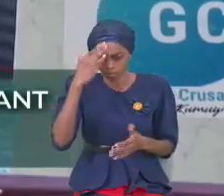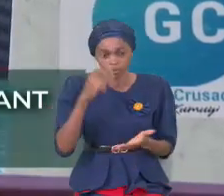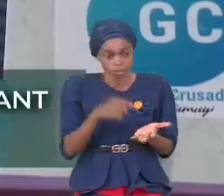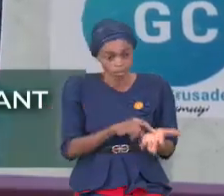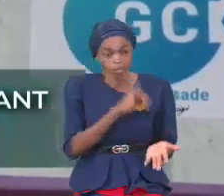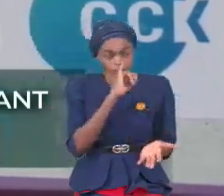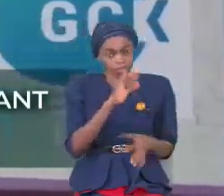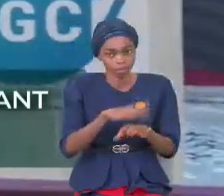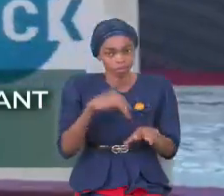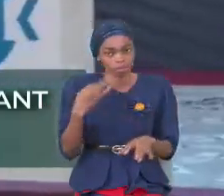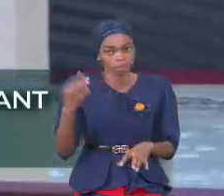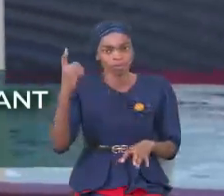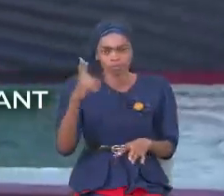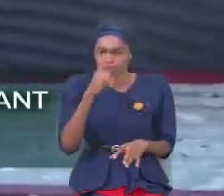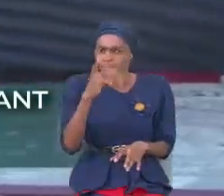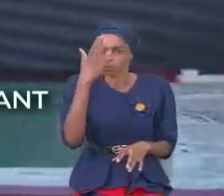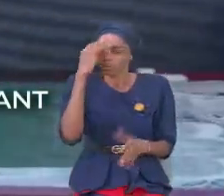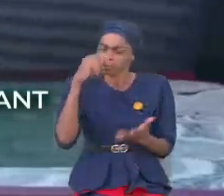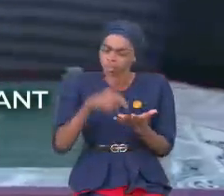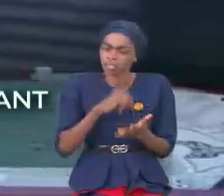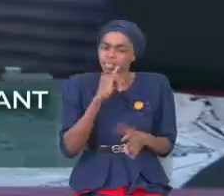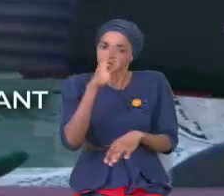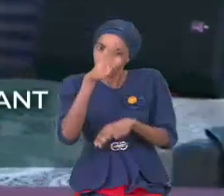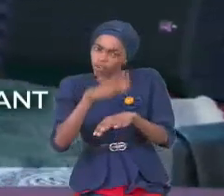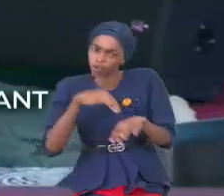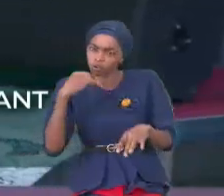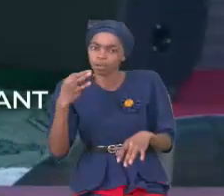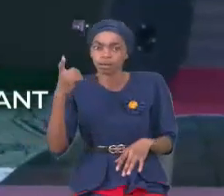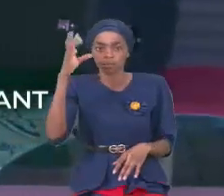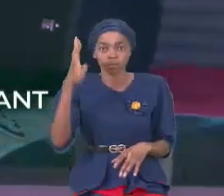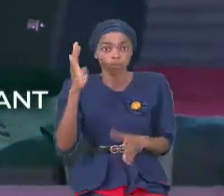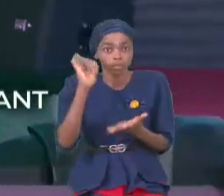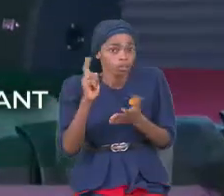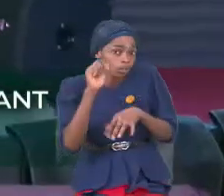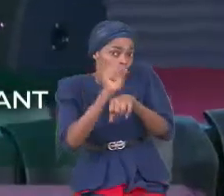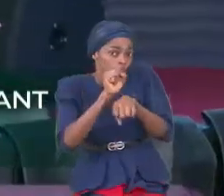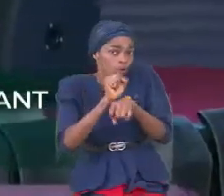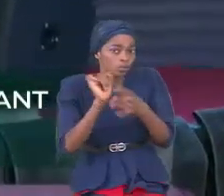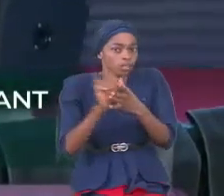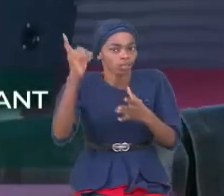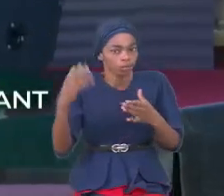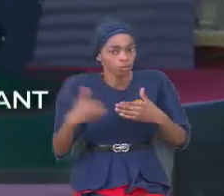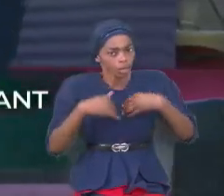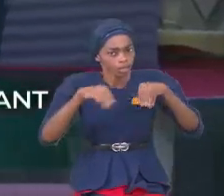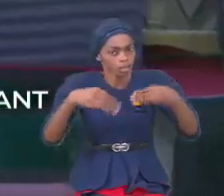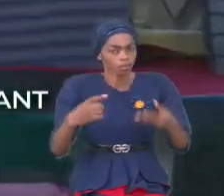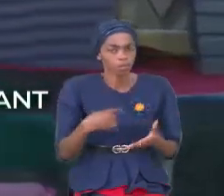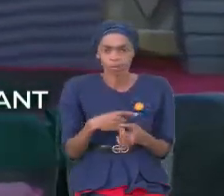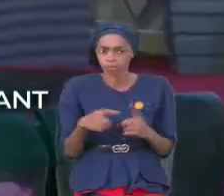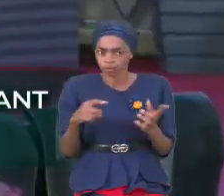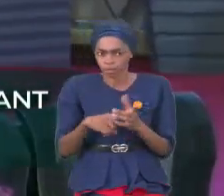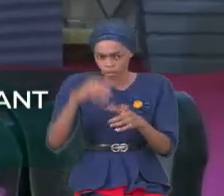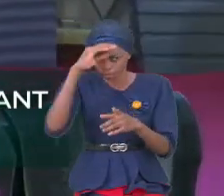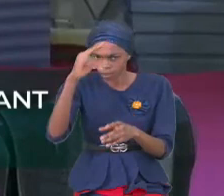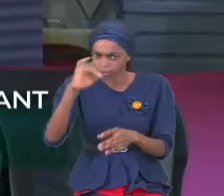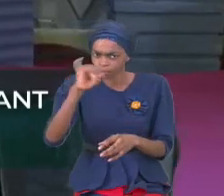call of God. You know, this is the call of God. But he was obstinate. Not only that was disobedient,